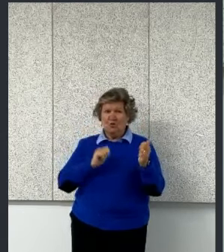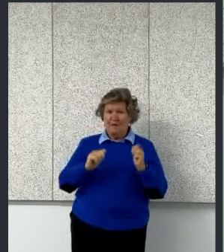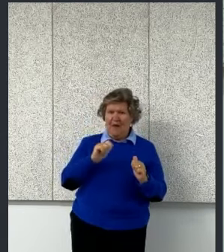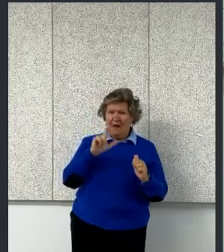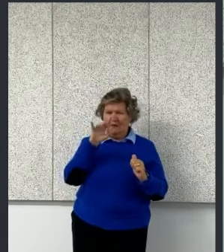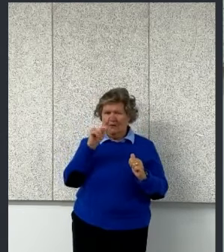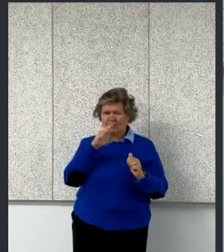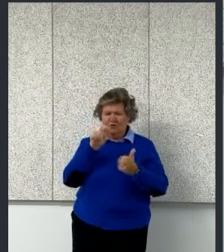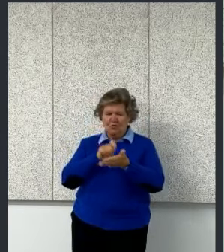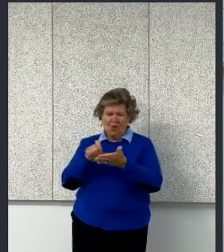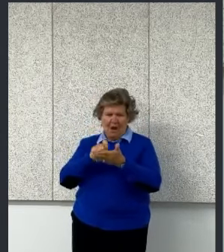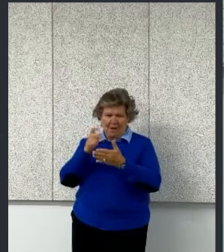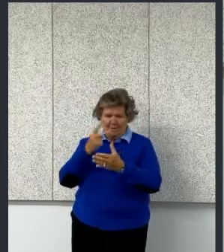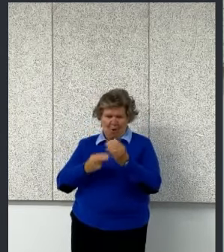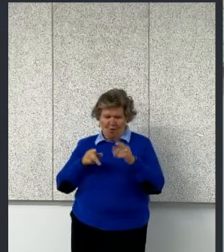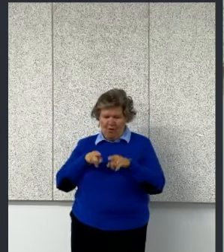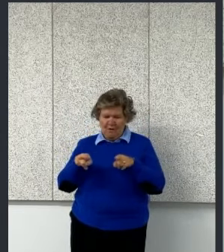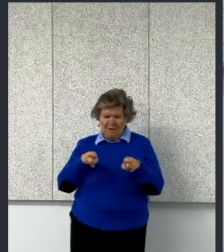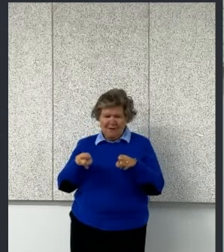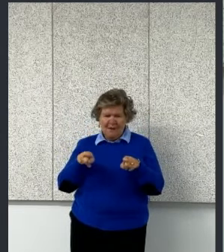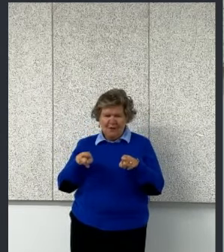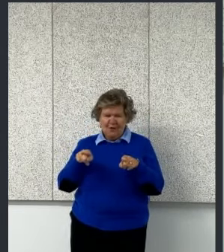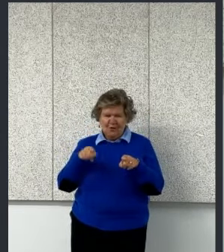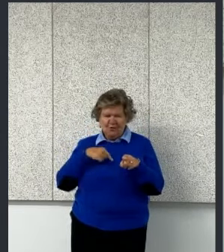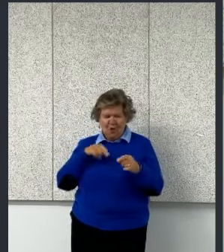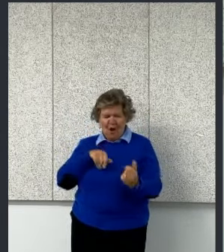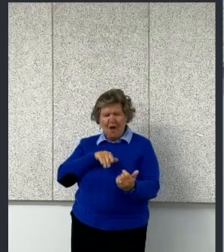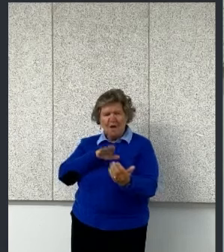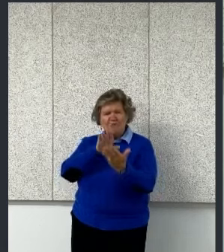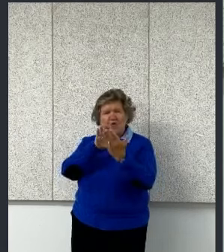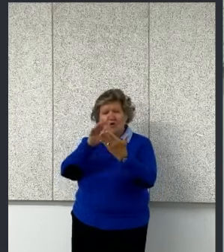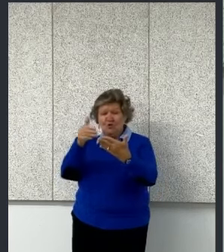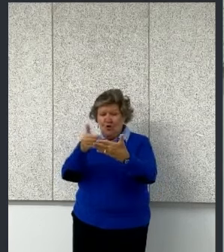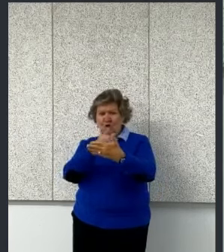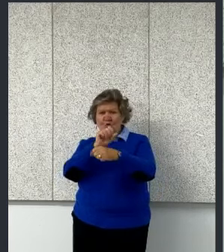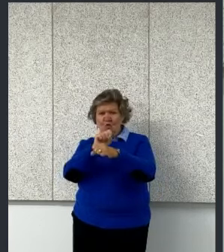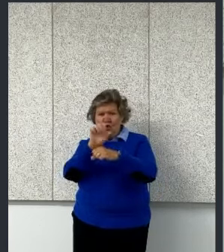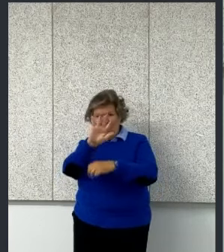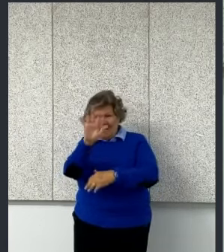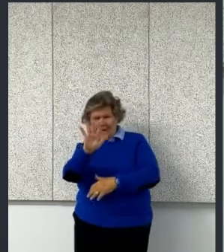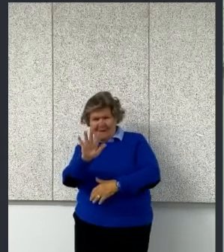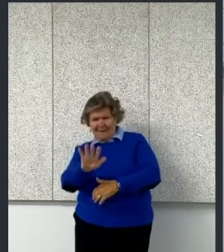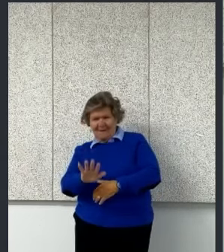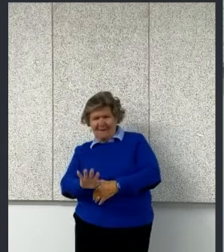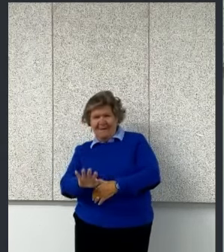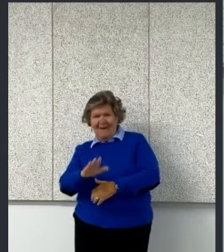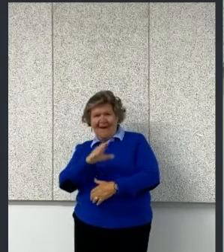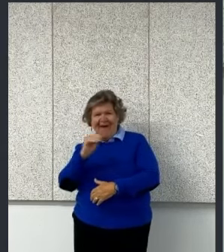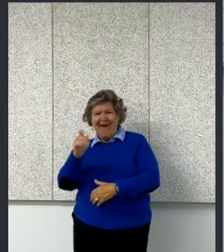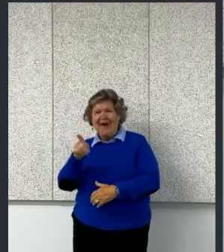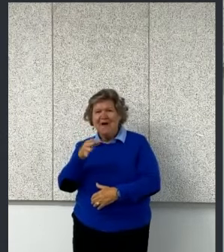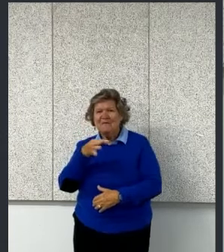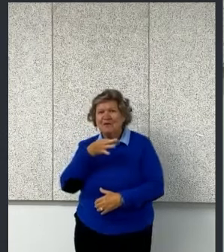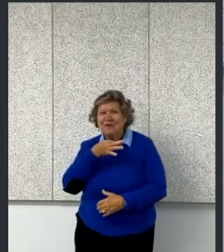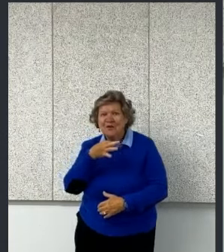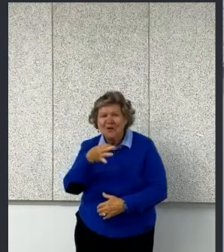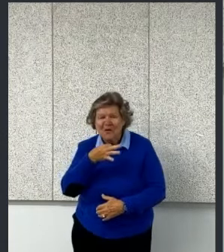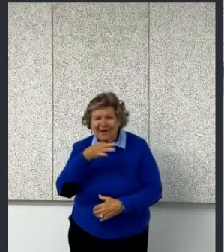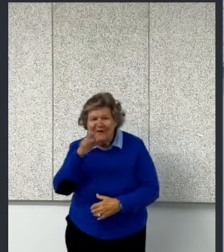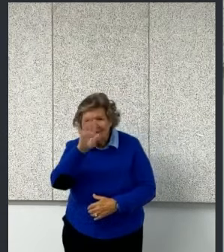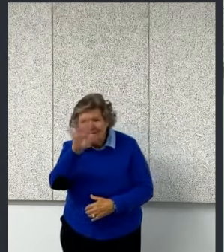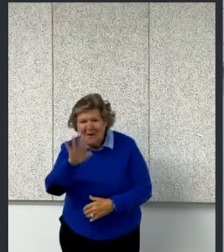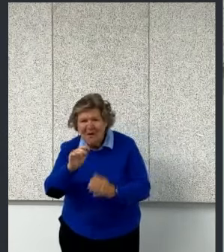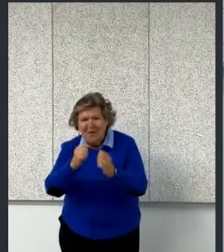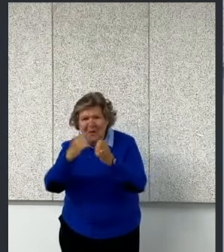so I do approach sort of new work and kind of this endless curiosity with